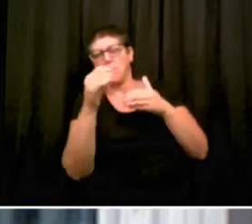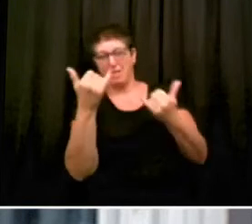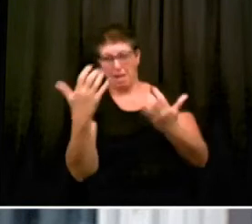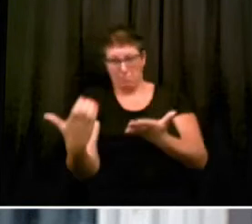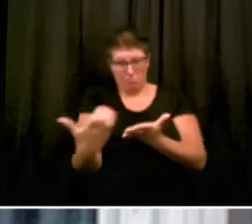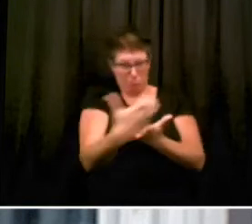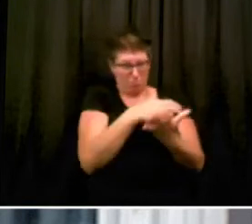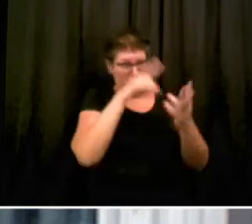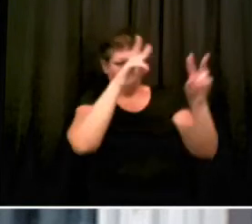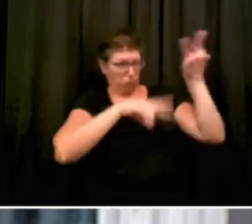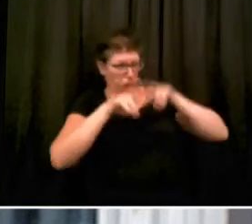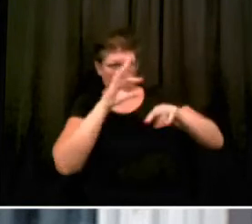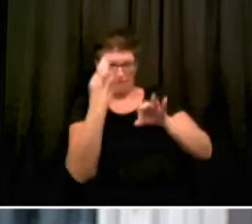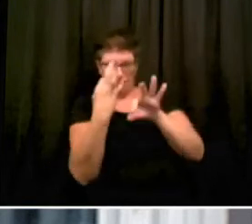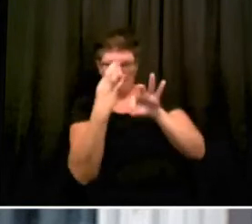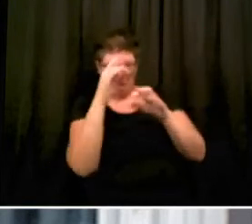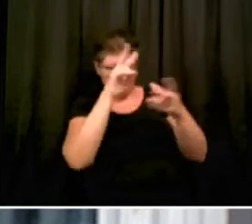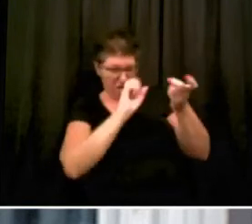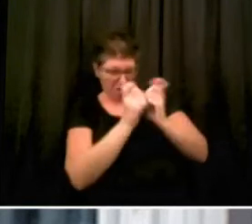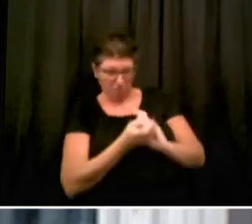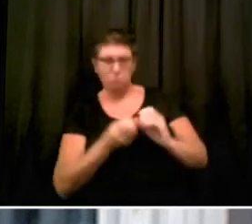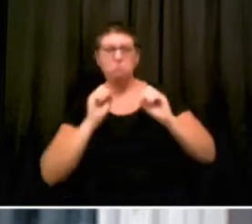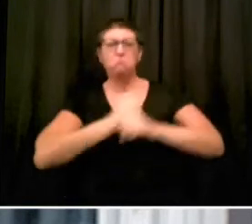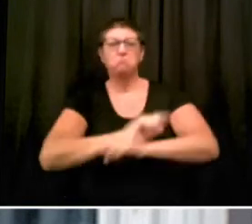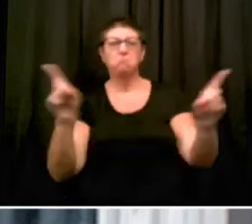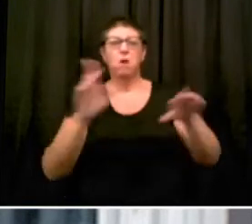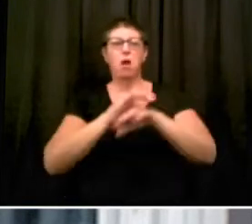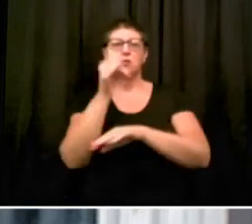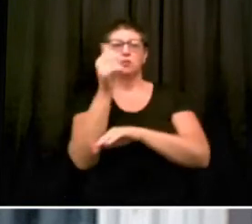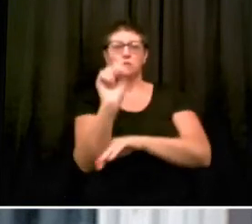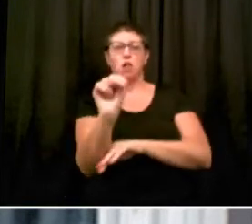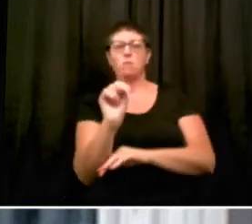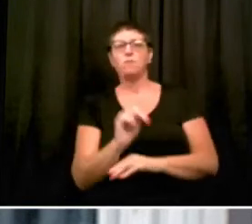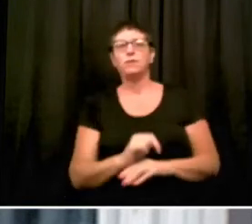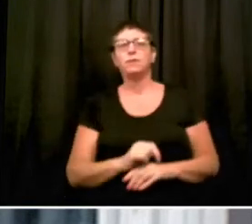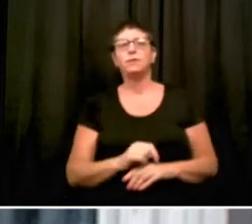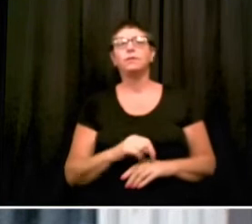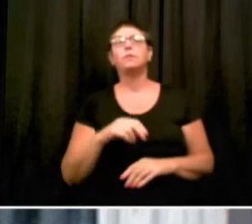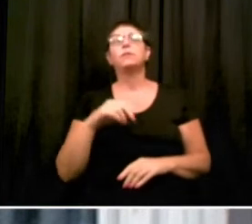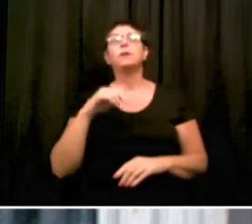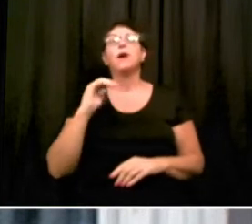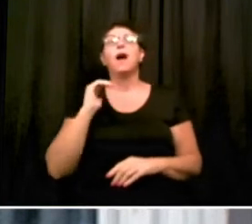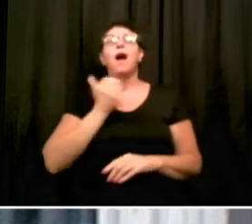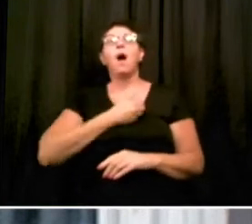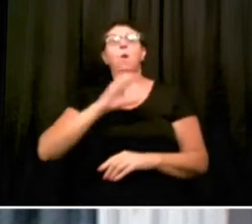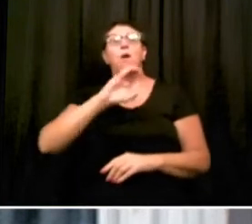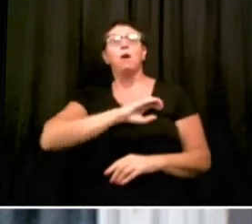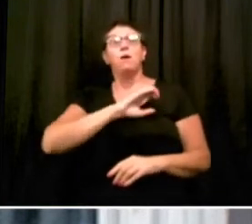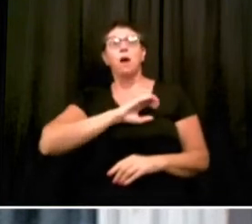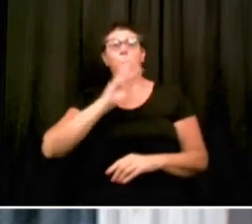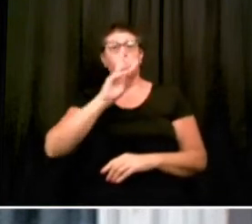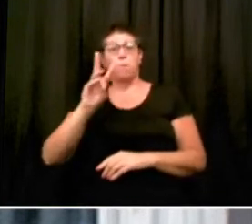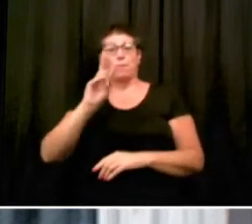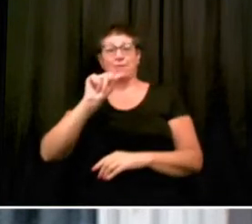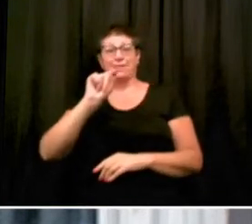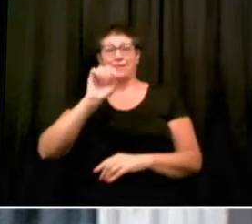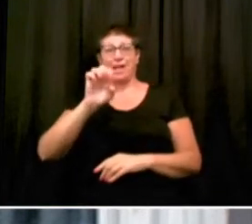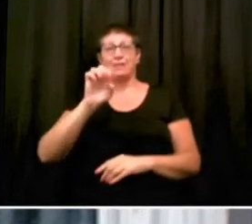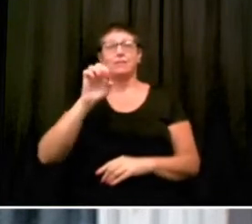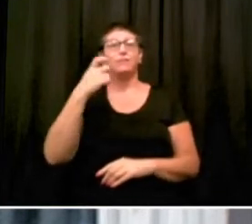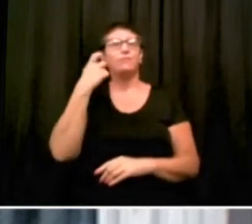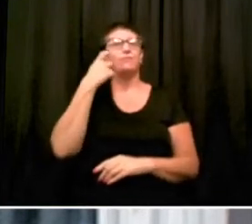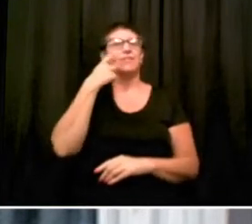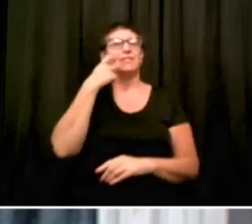month, maybe 3 weeks, explaining what we do. I think that's my key takeaway, whether it's the Obama pledge, whether it's the blue ribbon